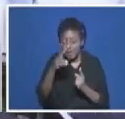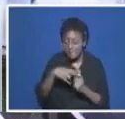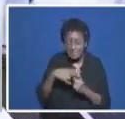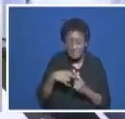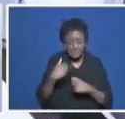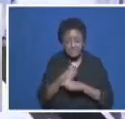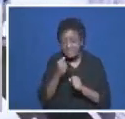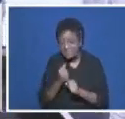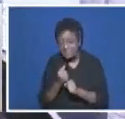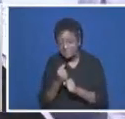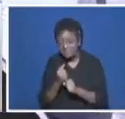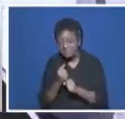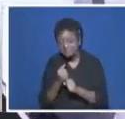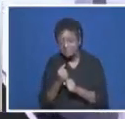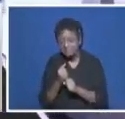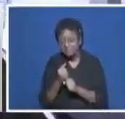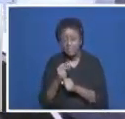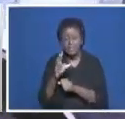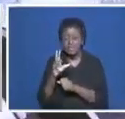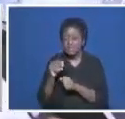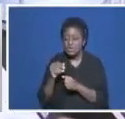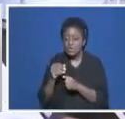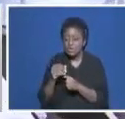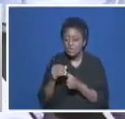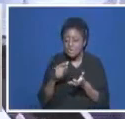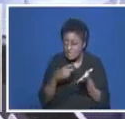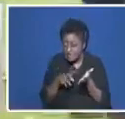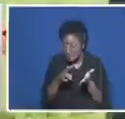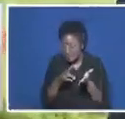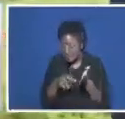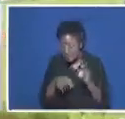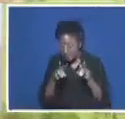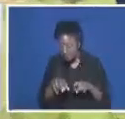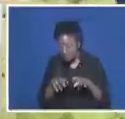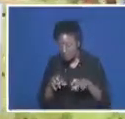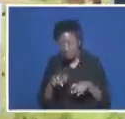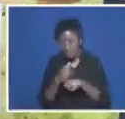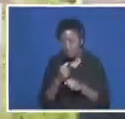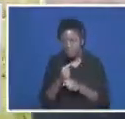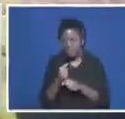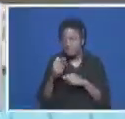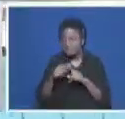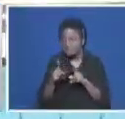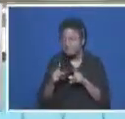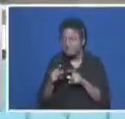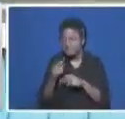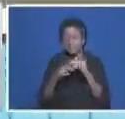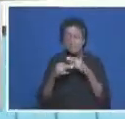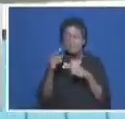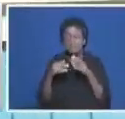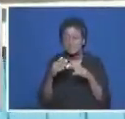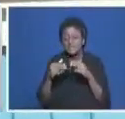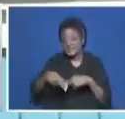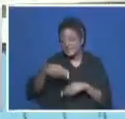were made, that no inspections were made. Yet, the buildings are sophisticated in